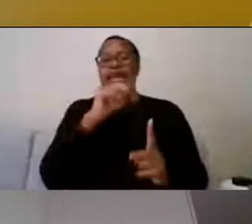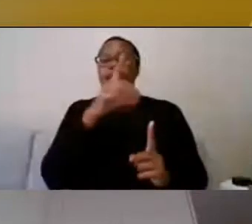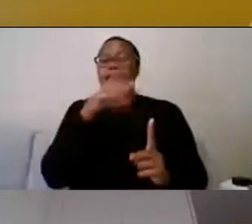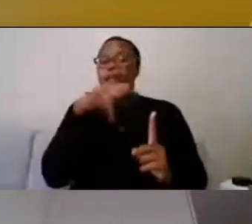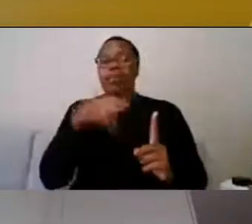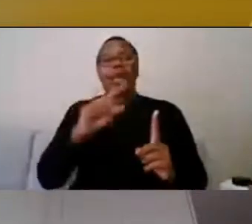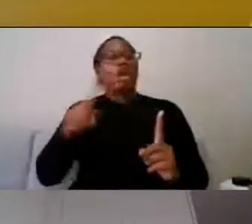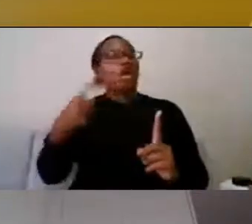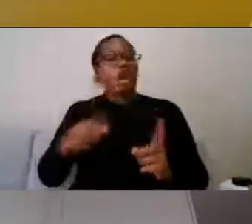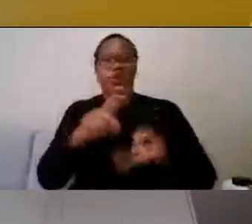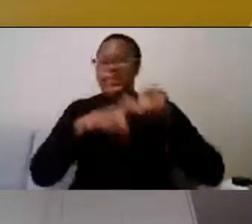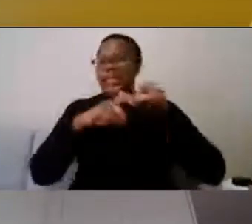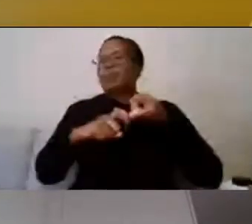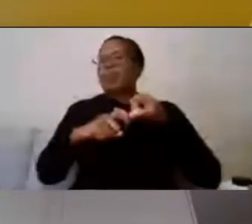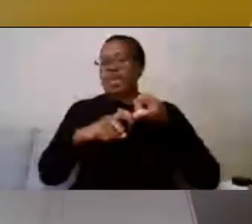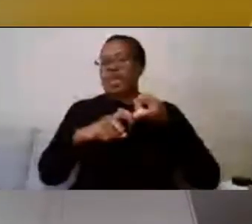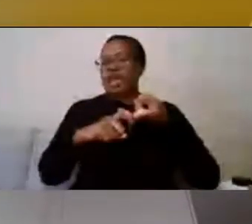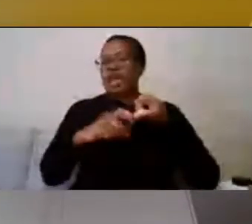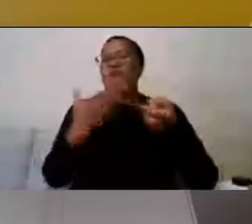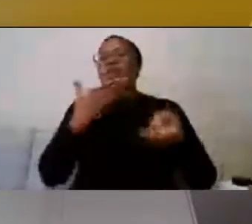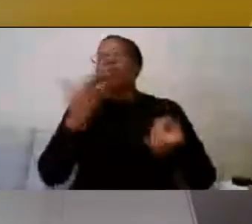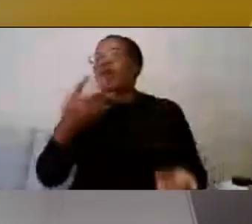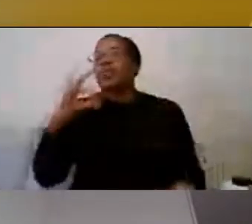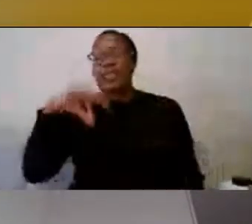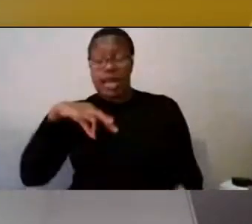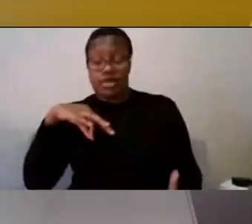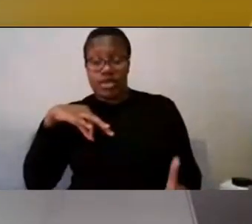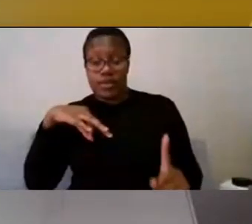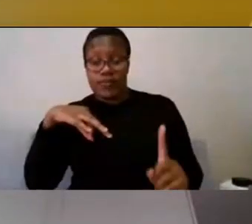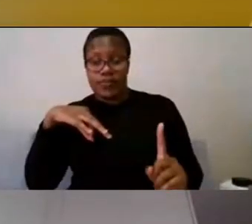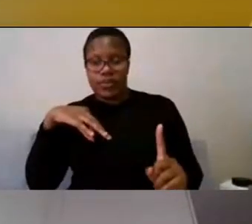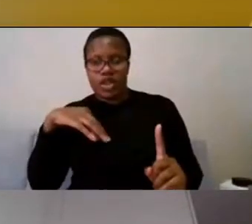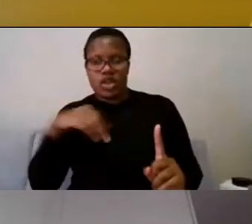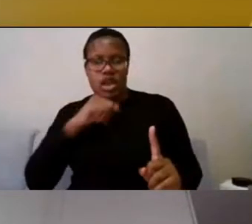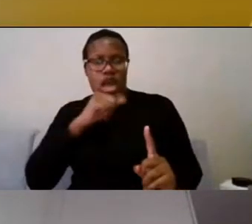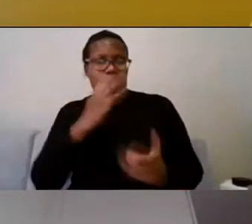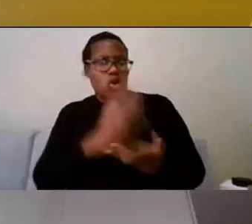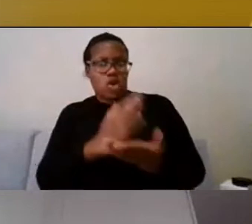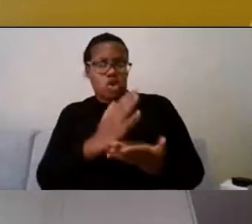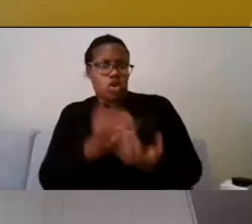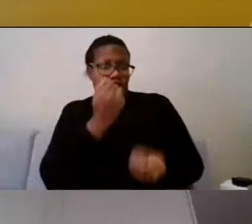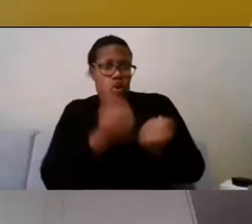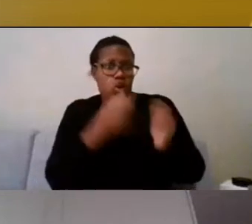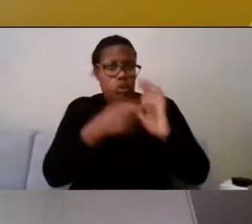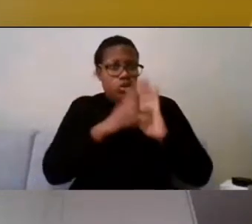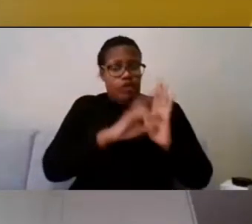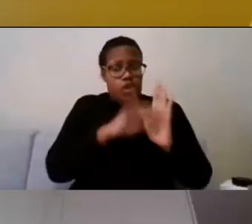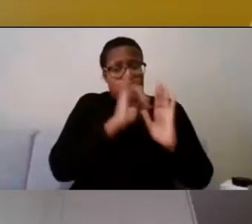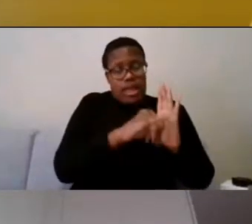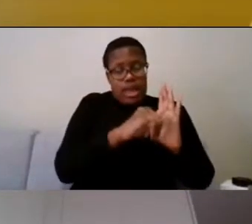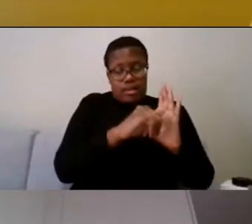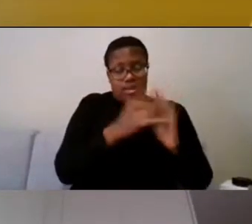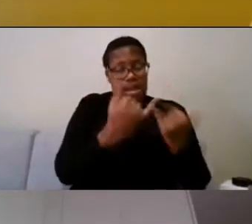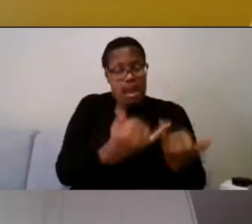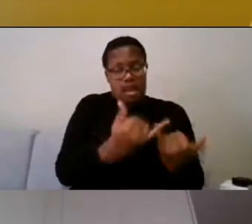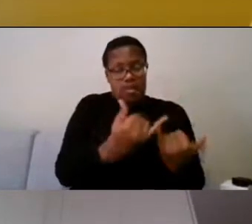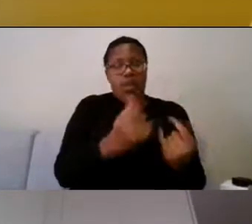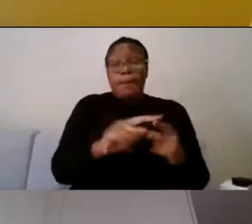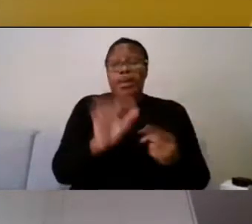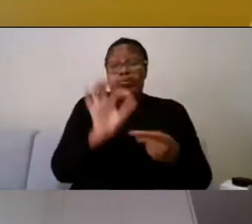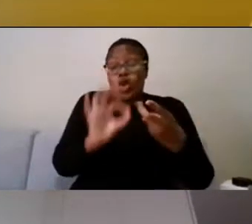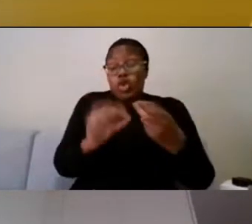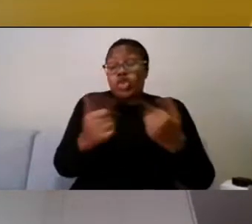suspended without a salary. So I'm not sure if the court would re-look at that issue now, but those are the problems. The